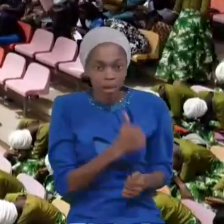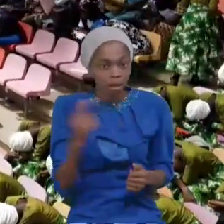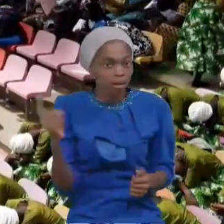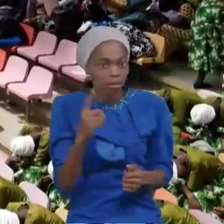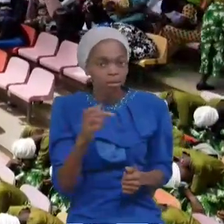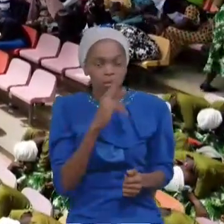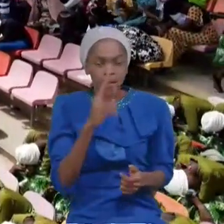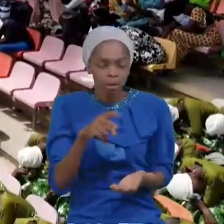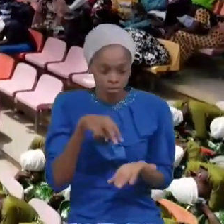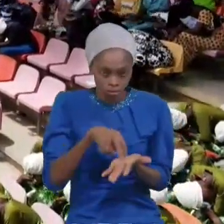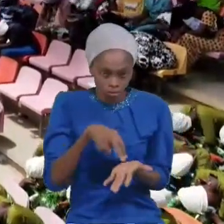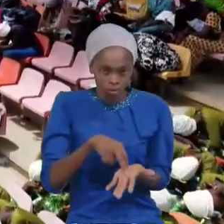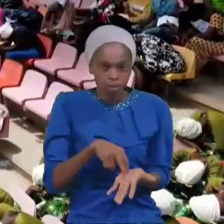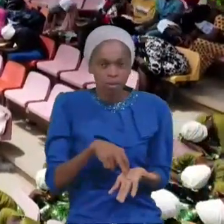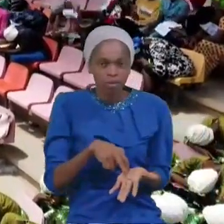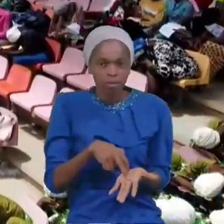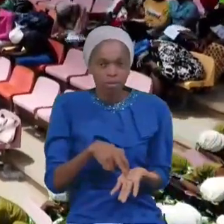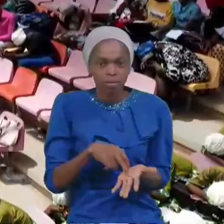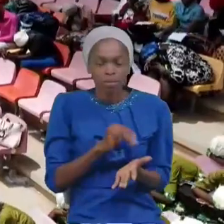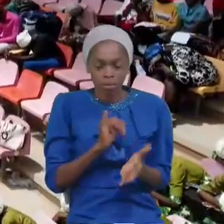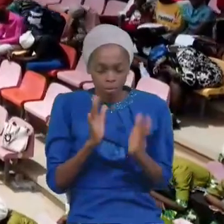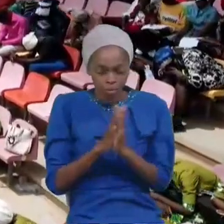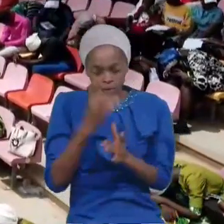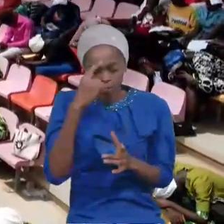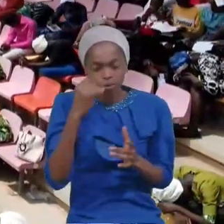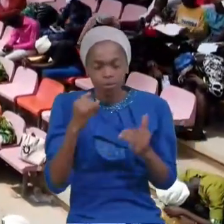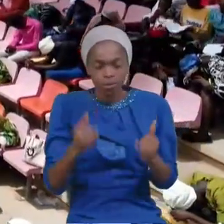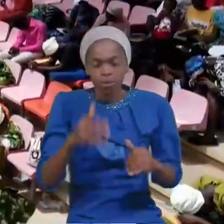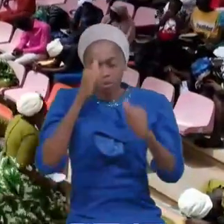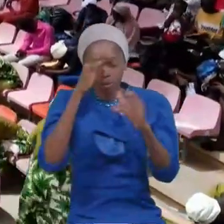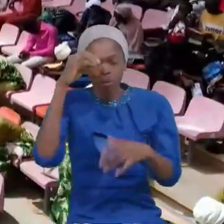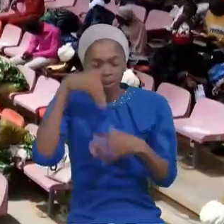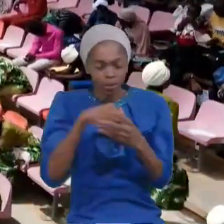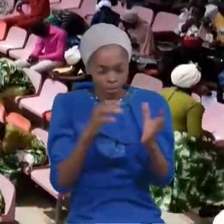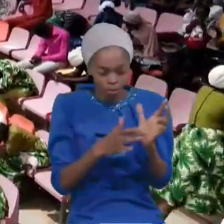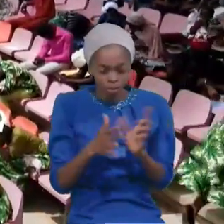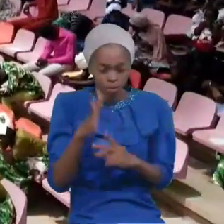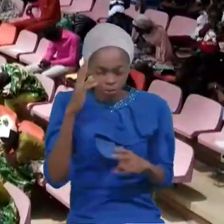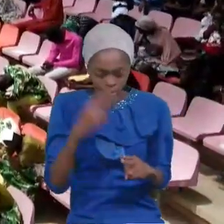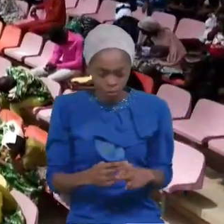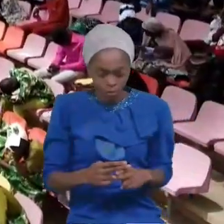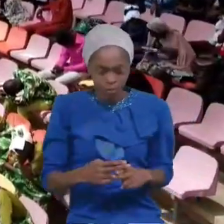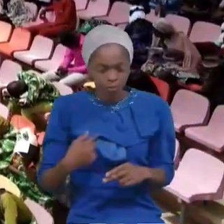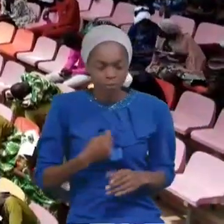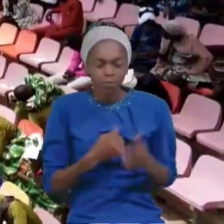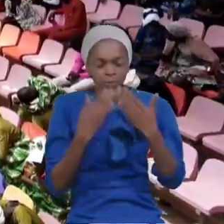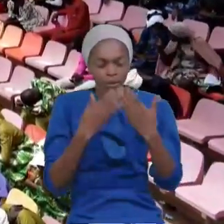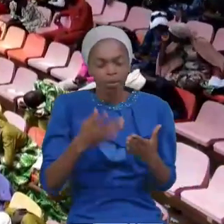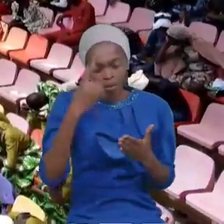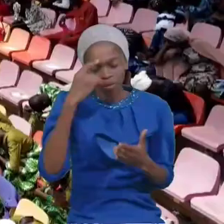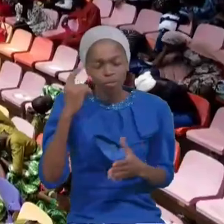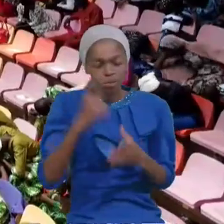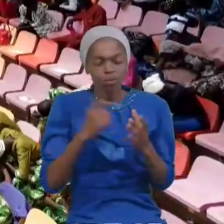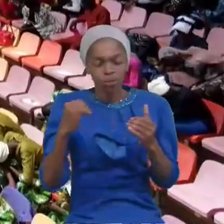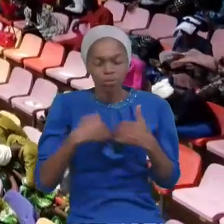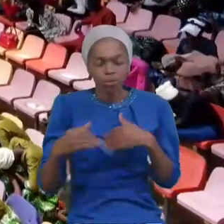of Jesus, we thank you for what you have done, what you're doing, what you'll yet do. I pray for everyone wanting your